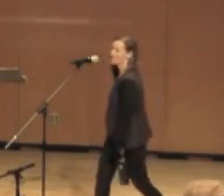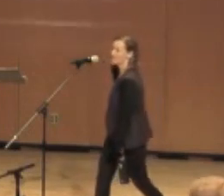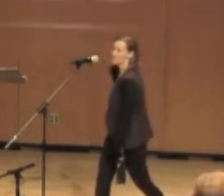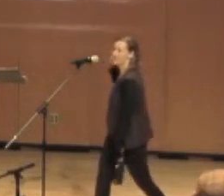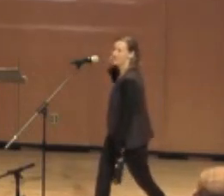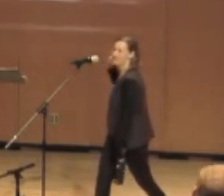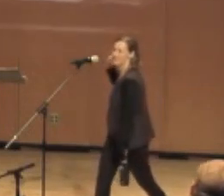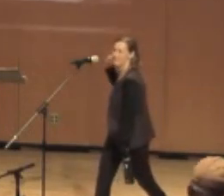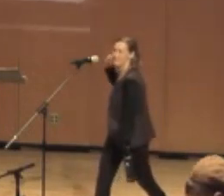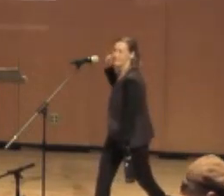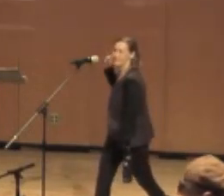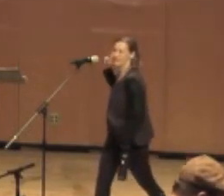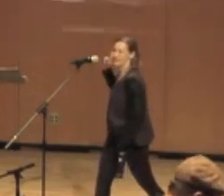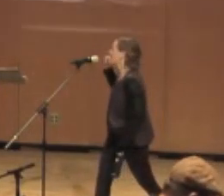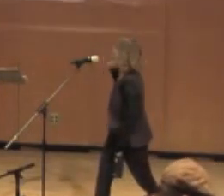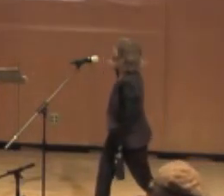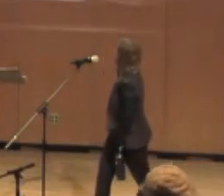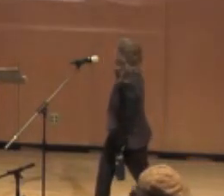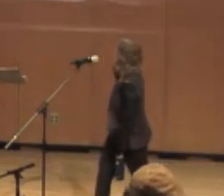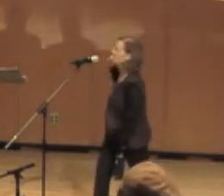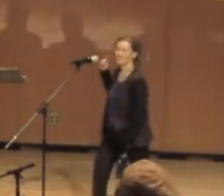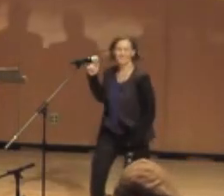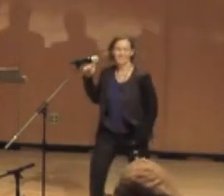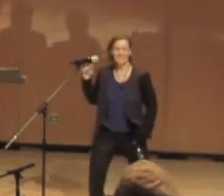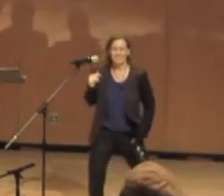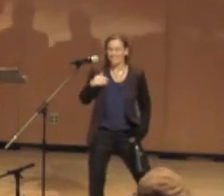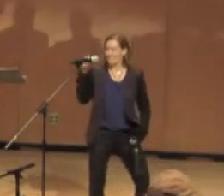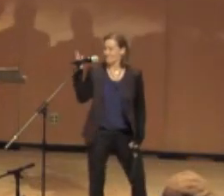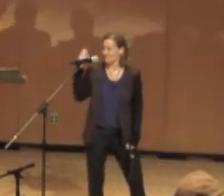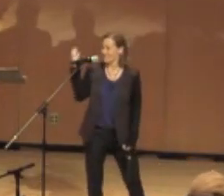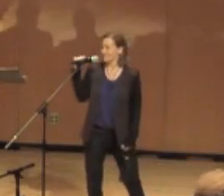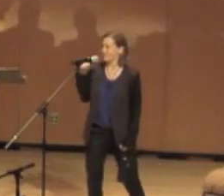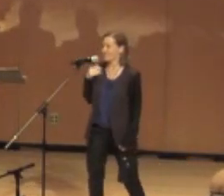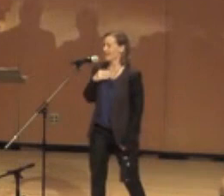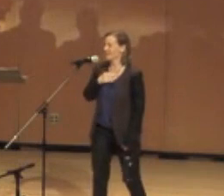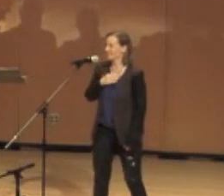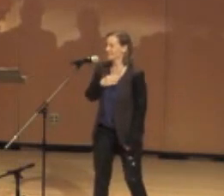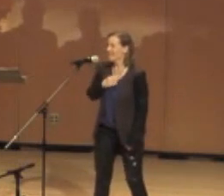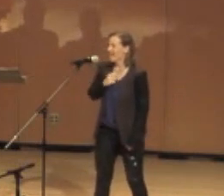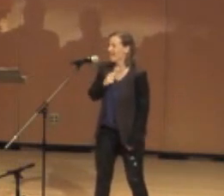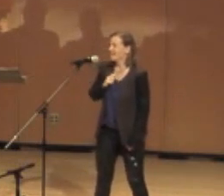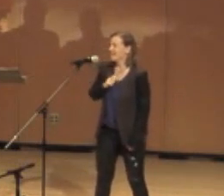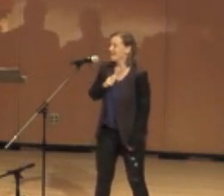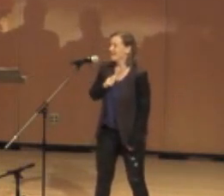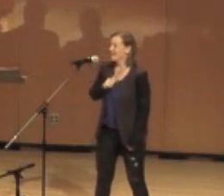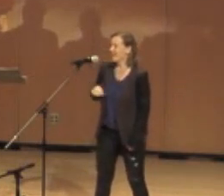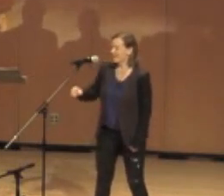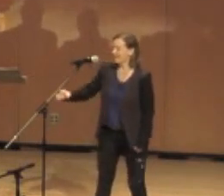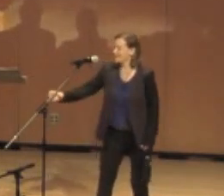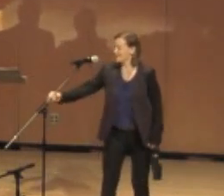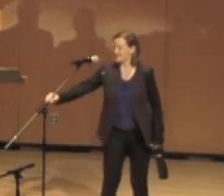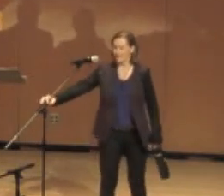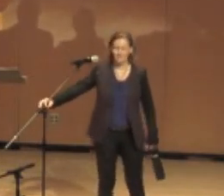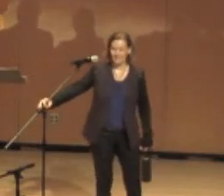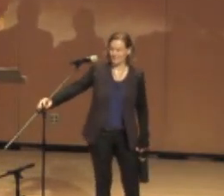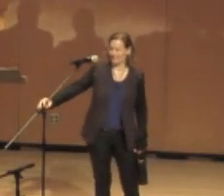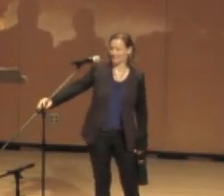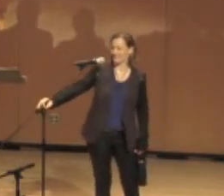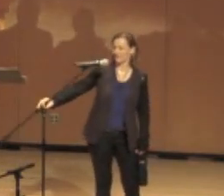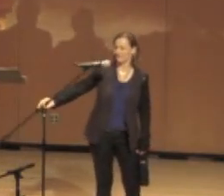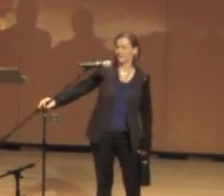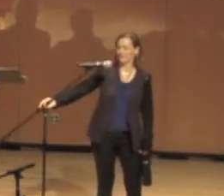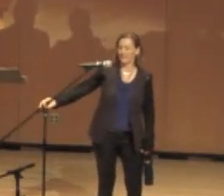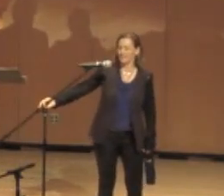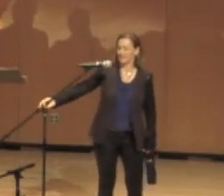from the original production behind you that's gonna just be running and uh and and it's been so fun